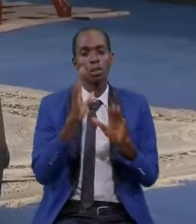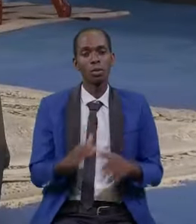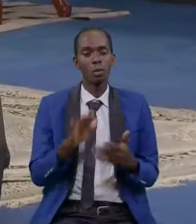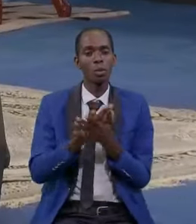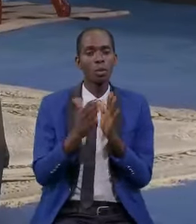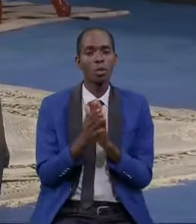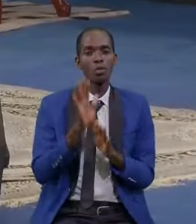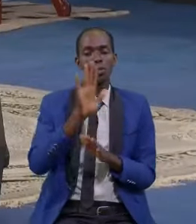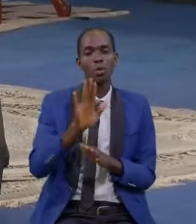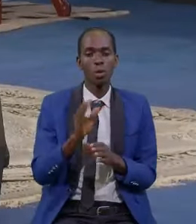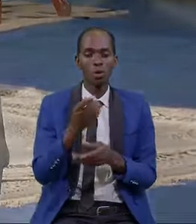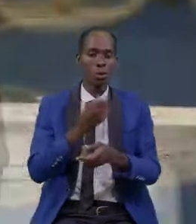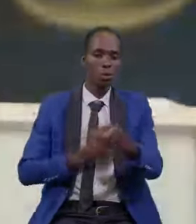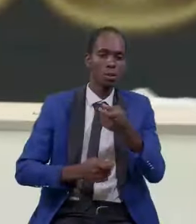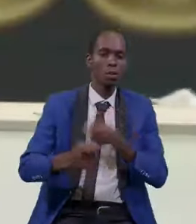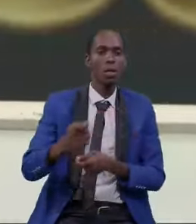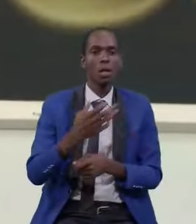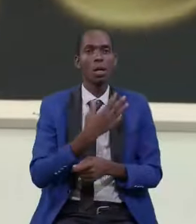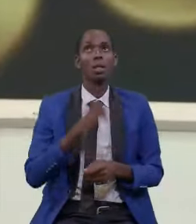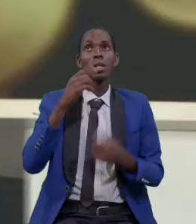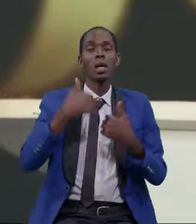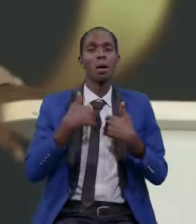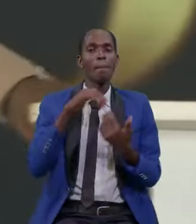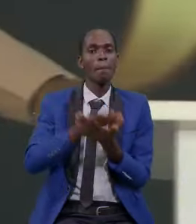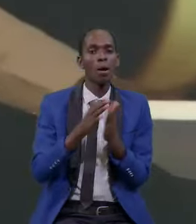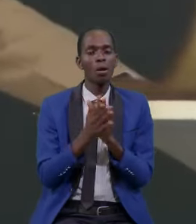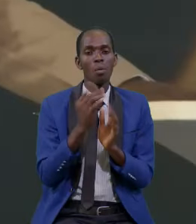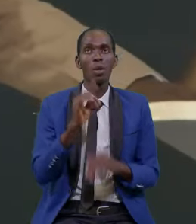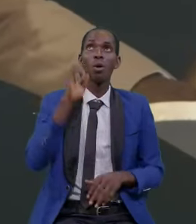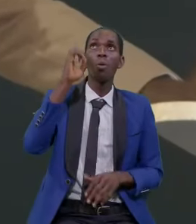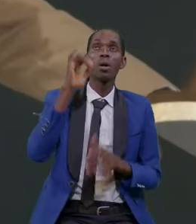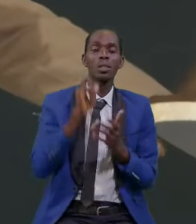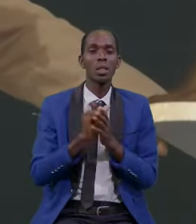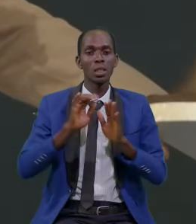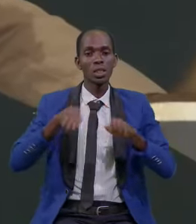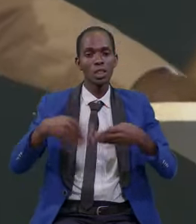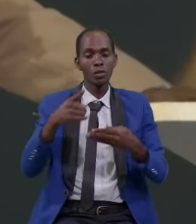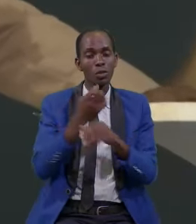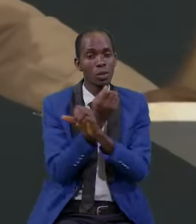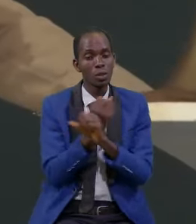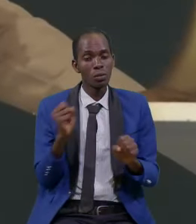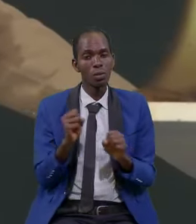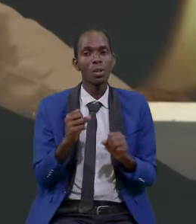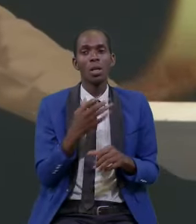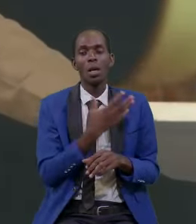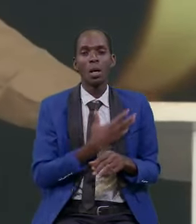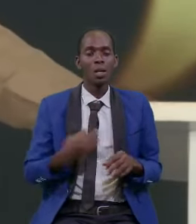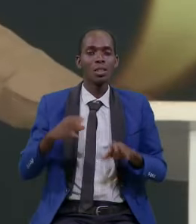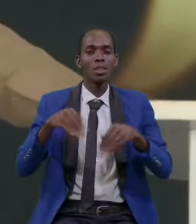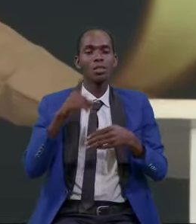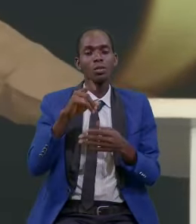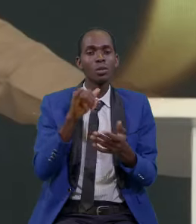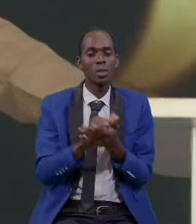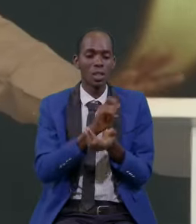has become the one that gives you salvation, transformational salvation, a kind